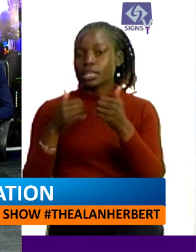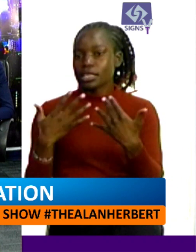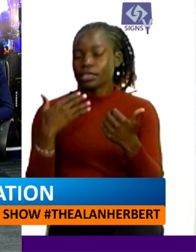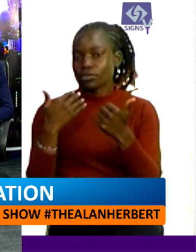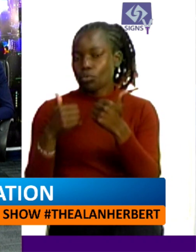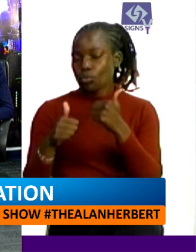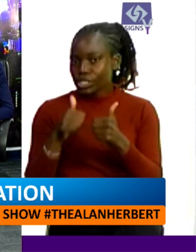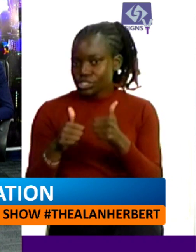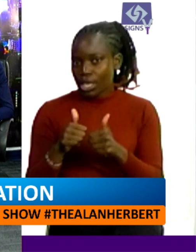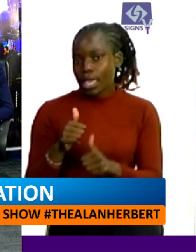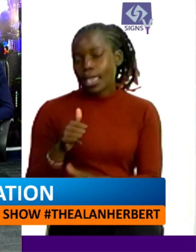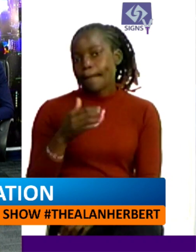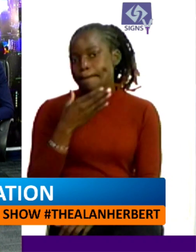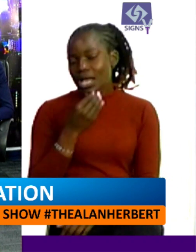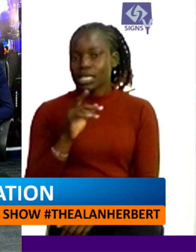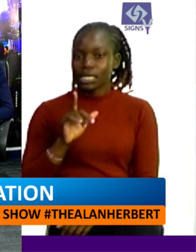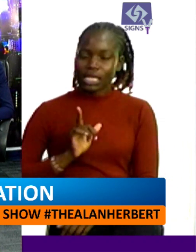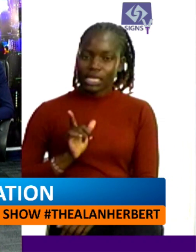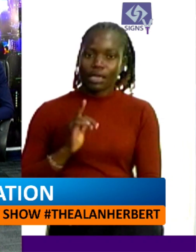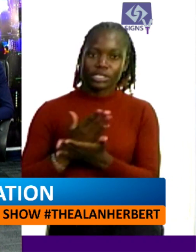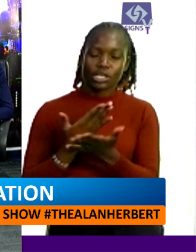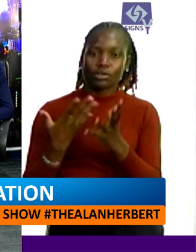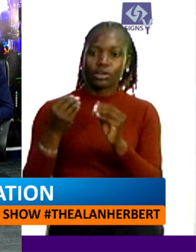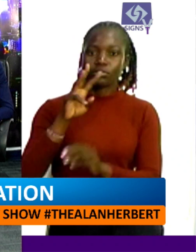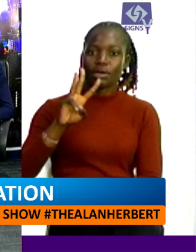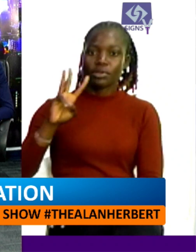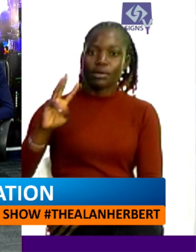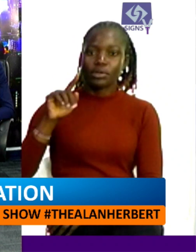shared. One, you can head over to